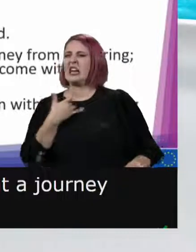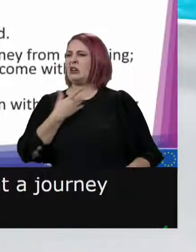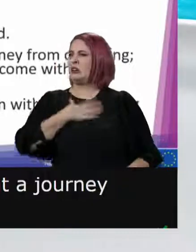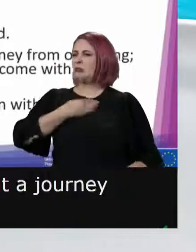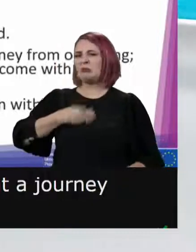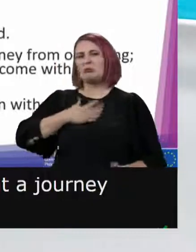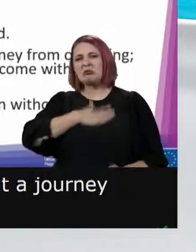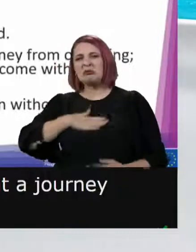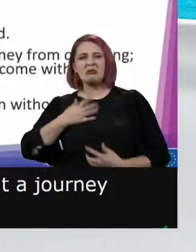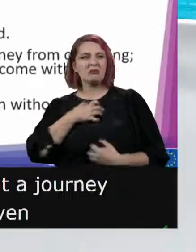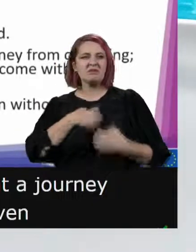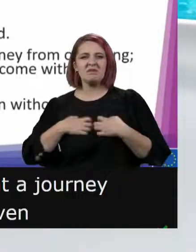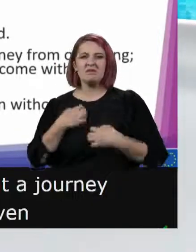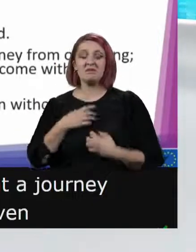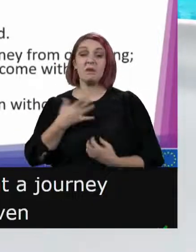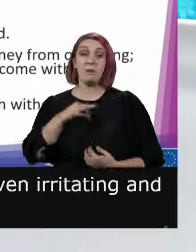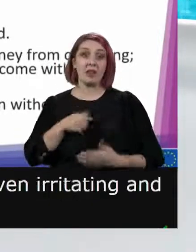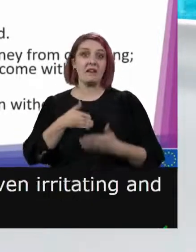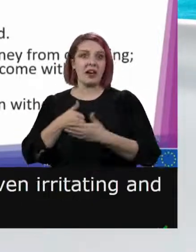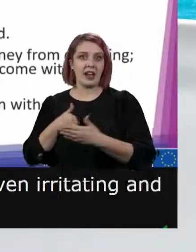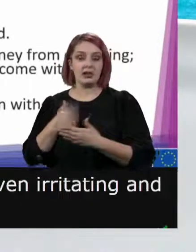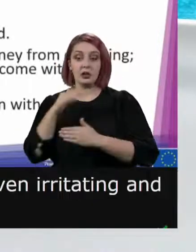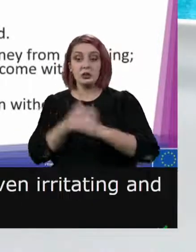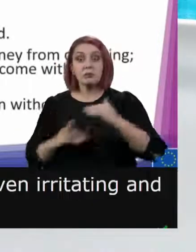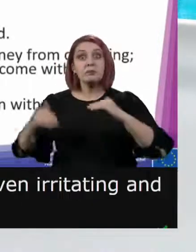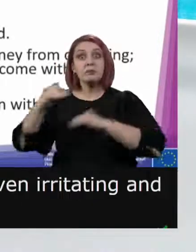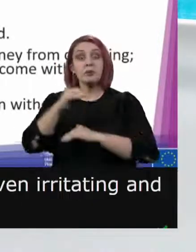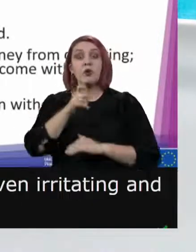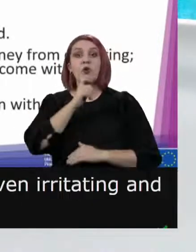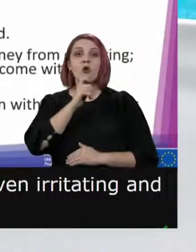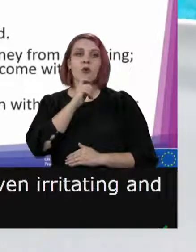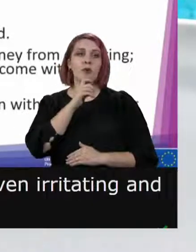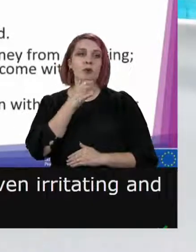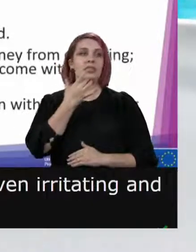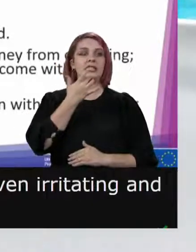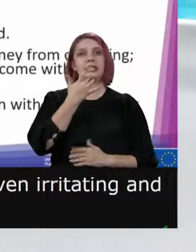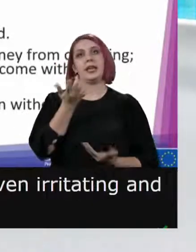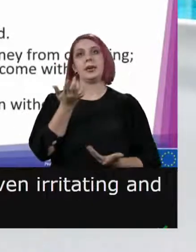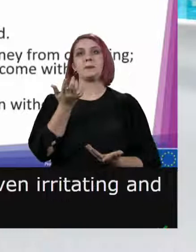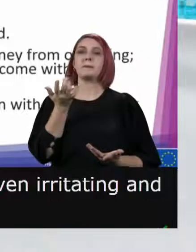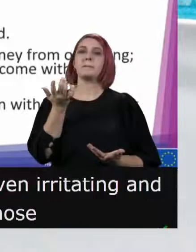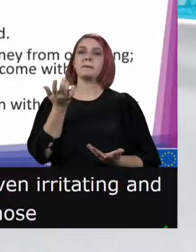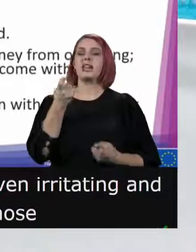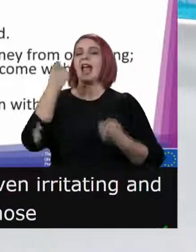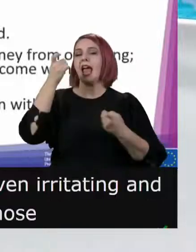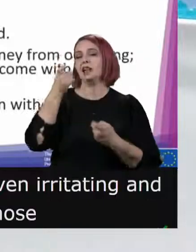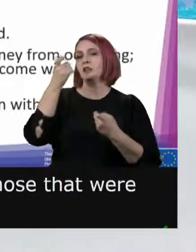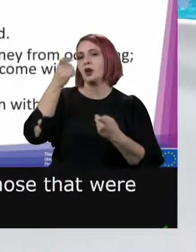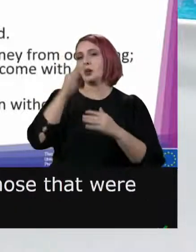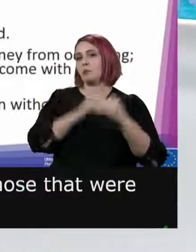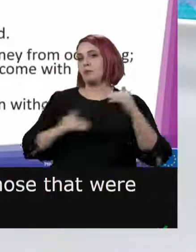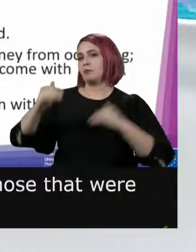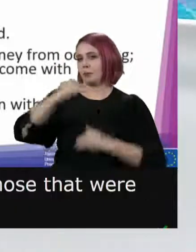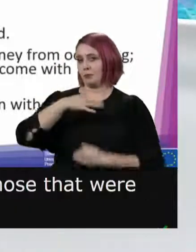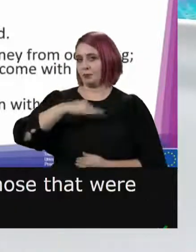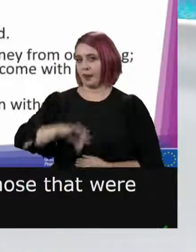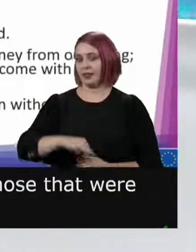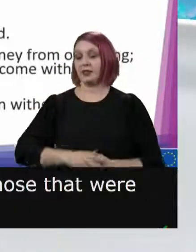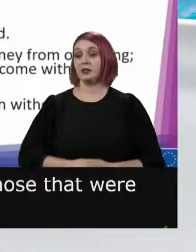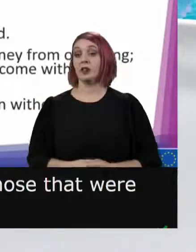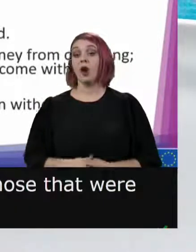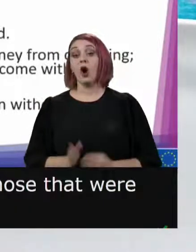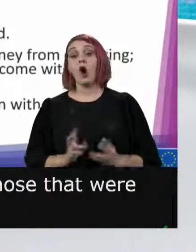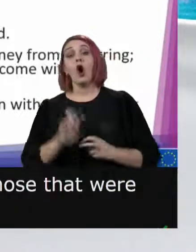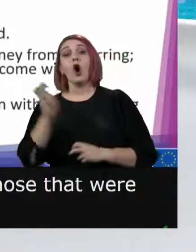overcome with significant effort. Those that were only annoying or minor still created frustration without